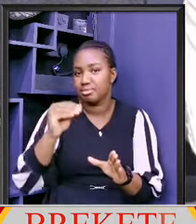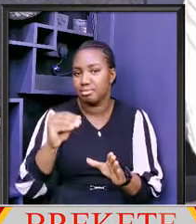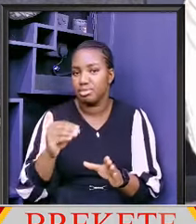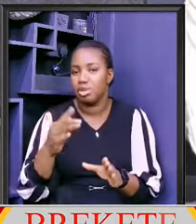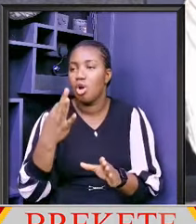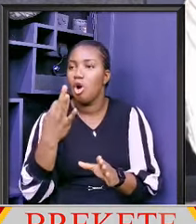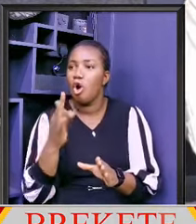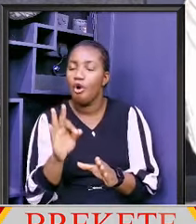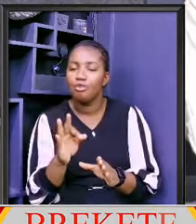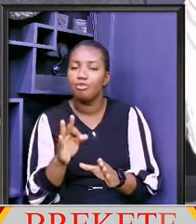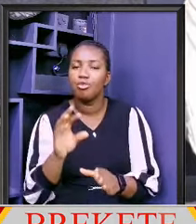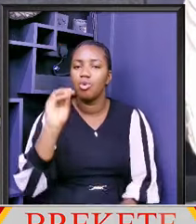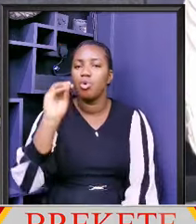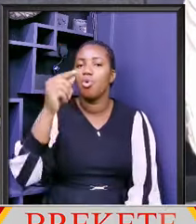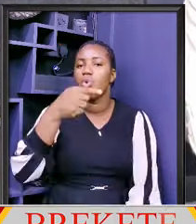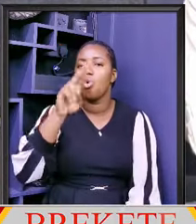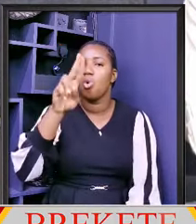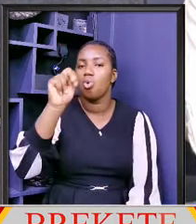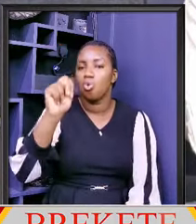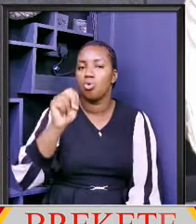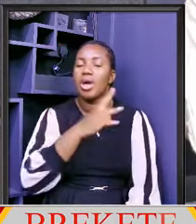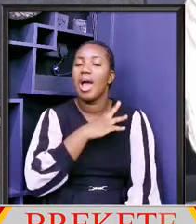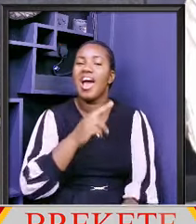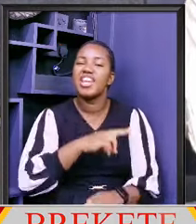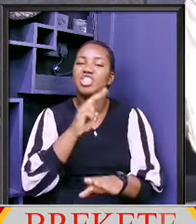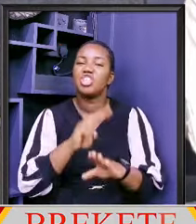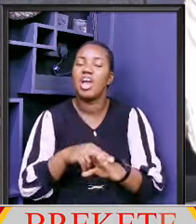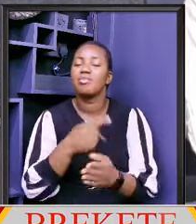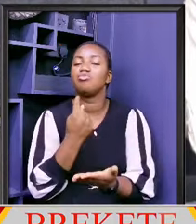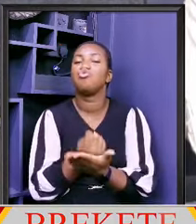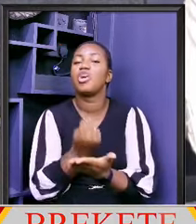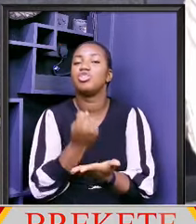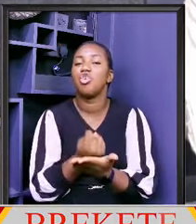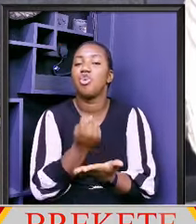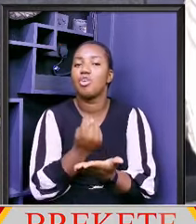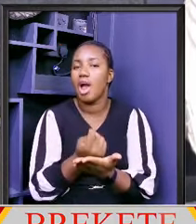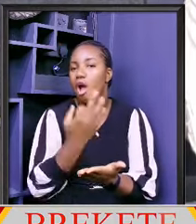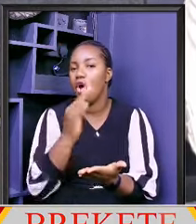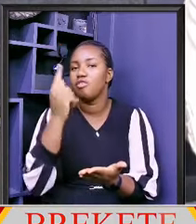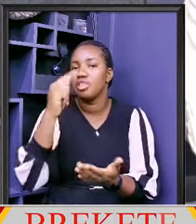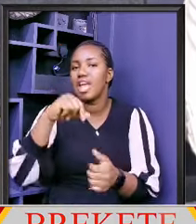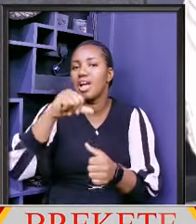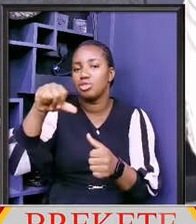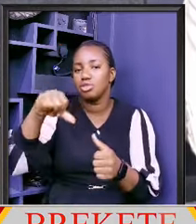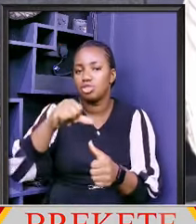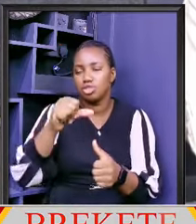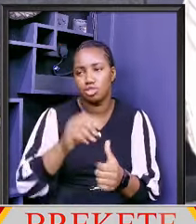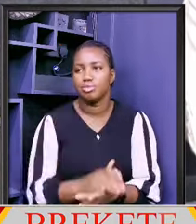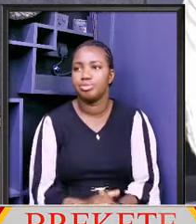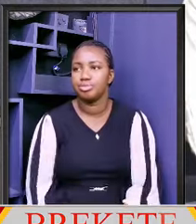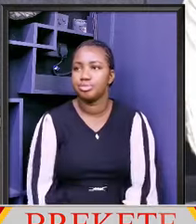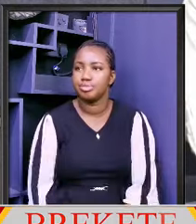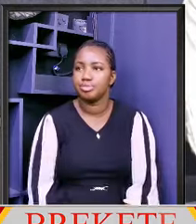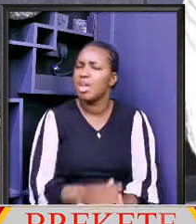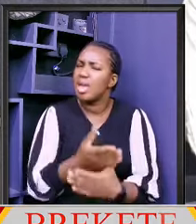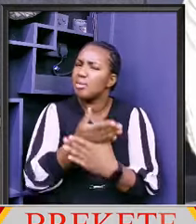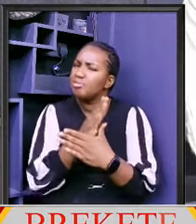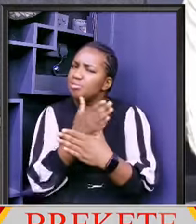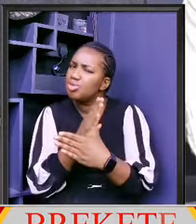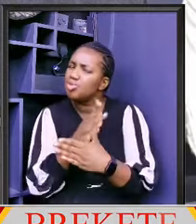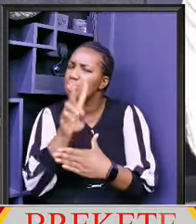chairman of Ogun State and national treasurer of the association. In